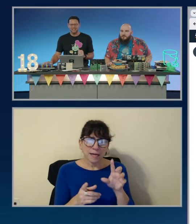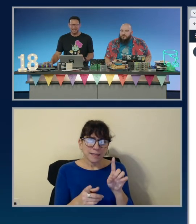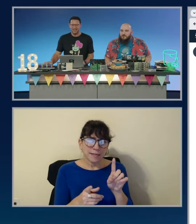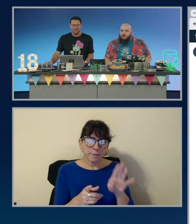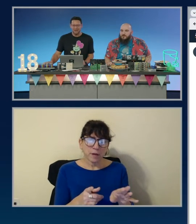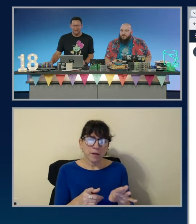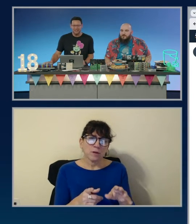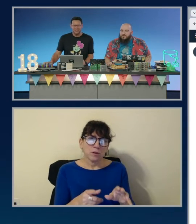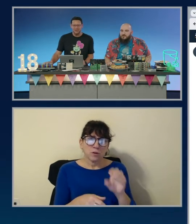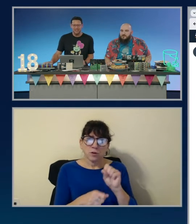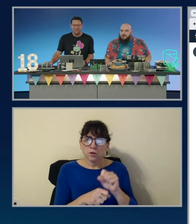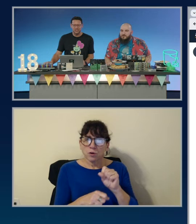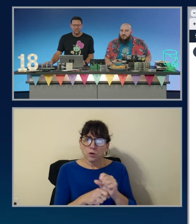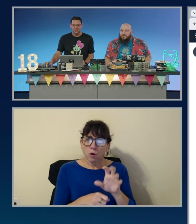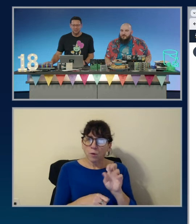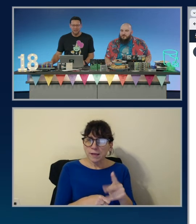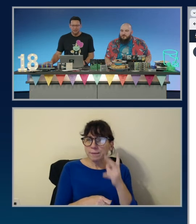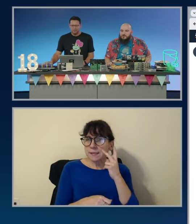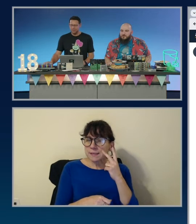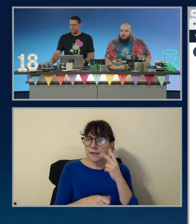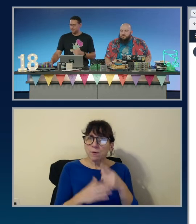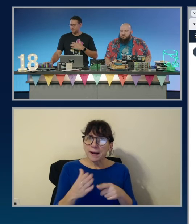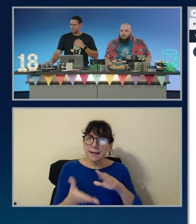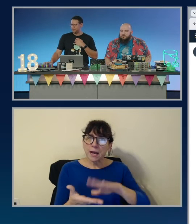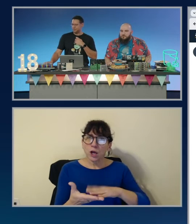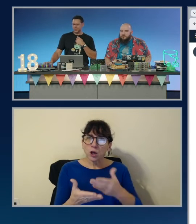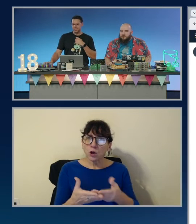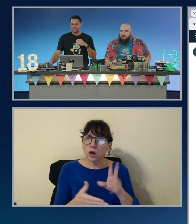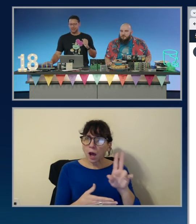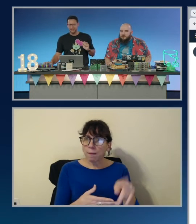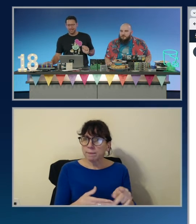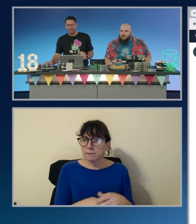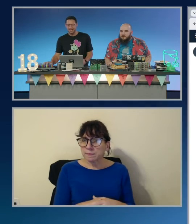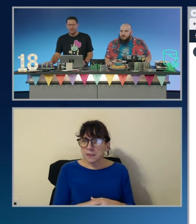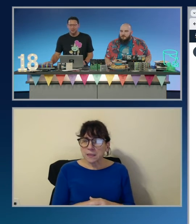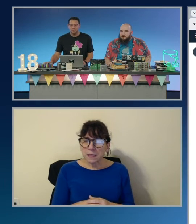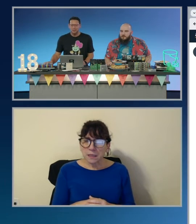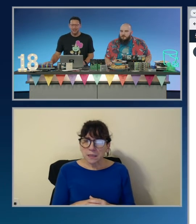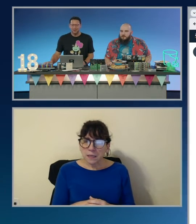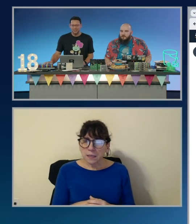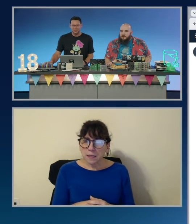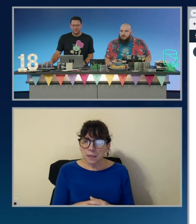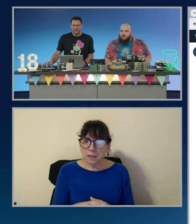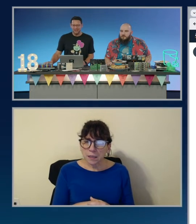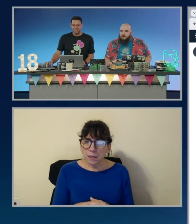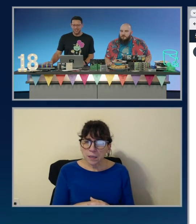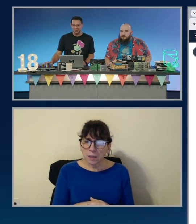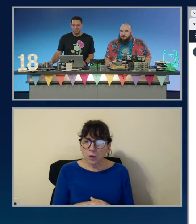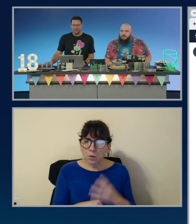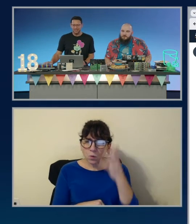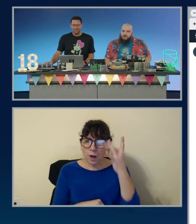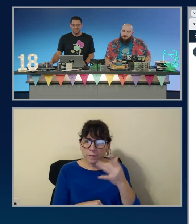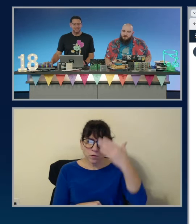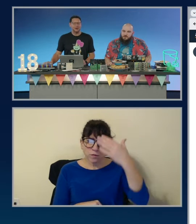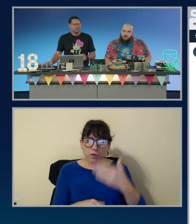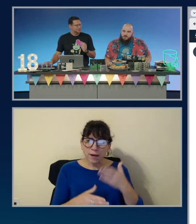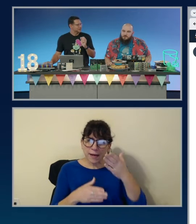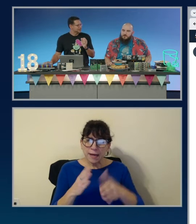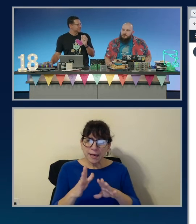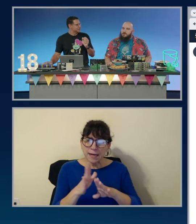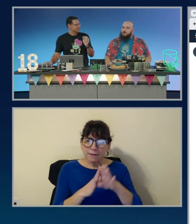dev, you say. All right, let's see what I can cook up. Clears tie. Why was the front-end developer's